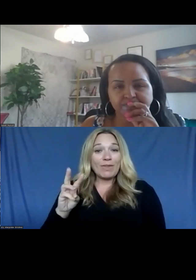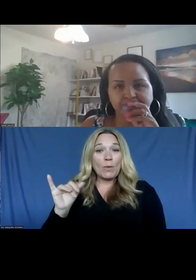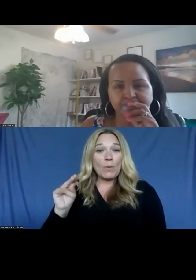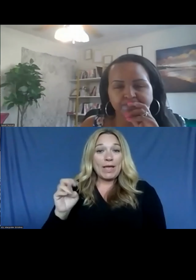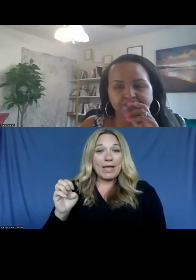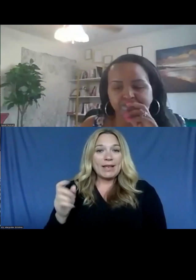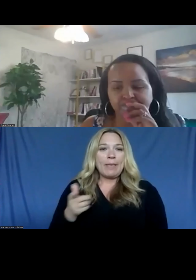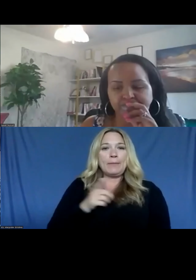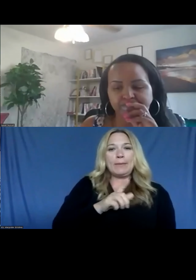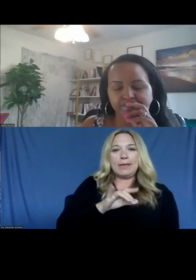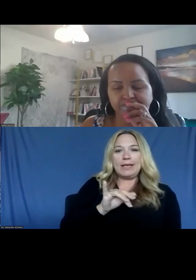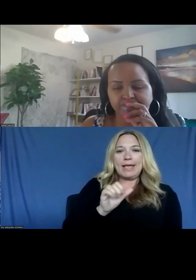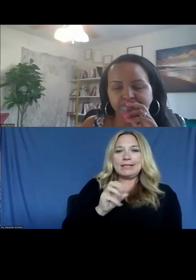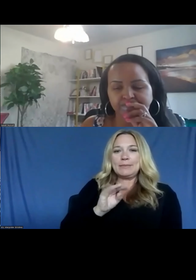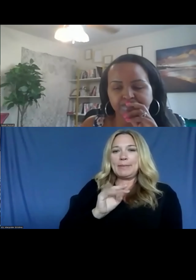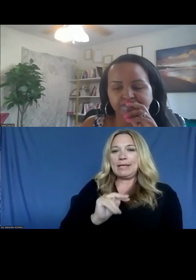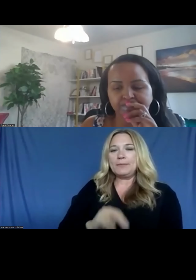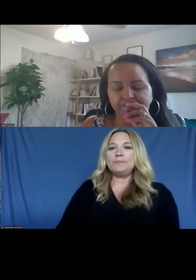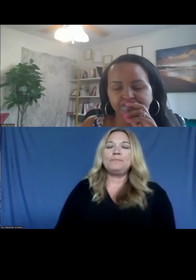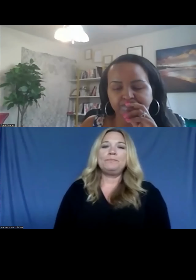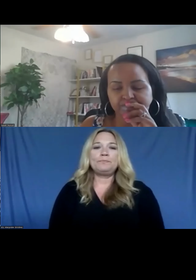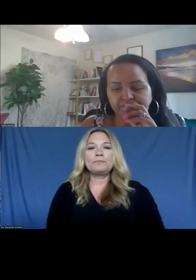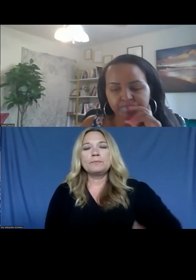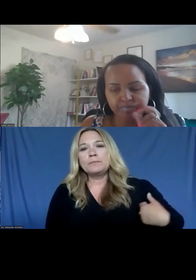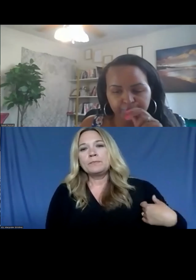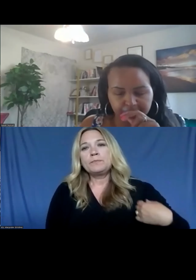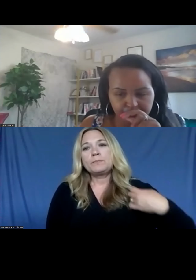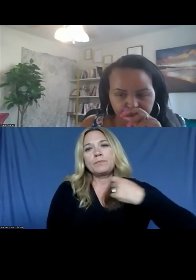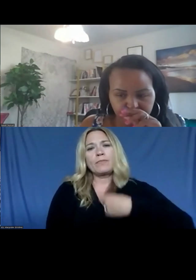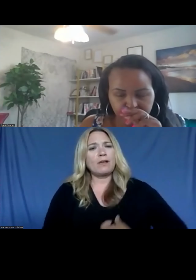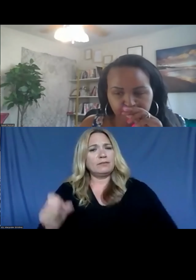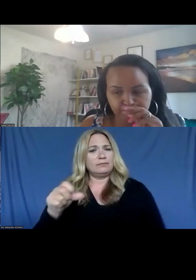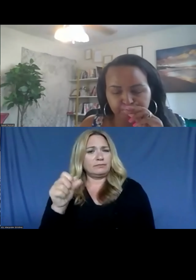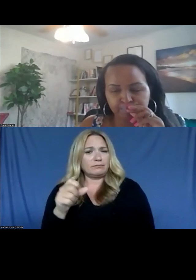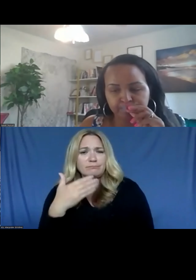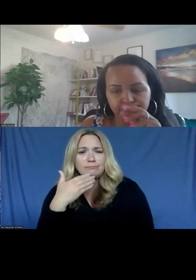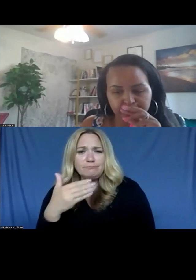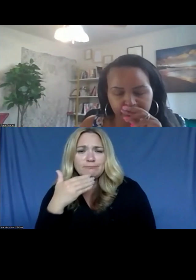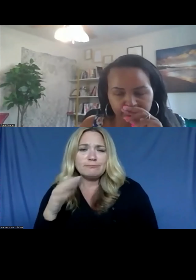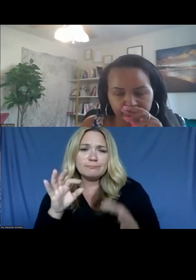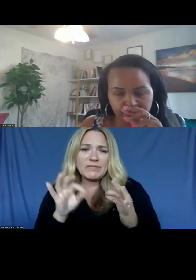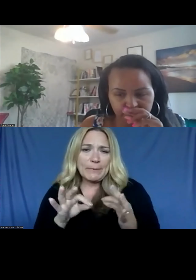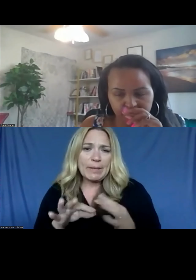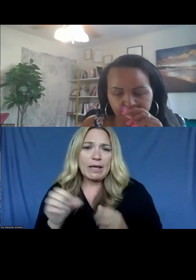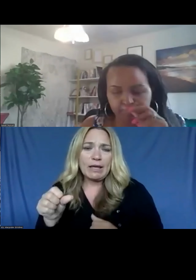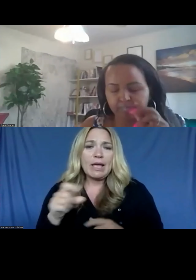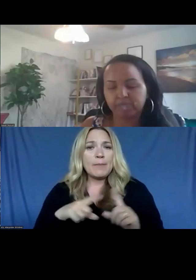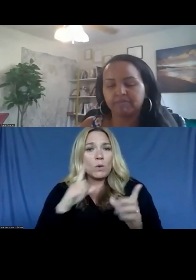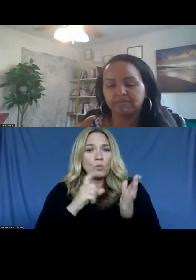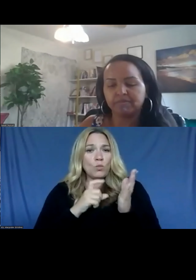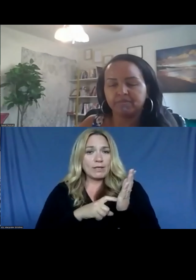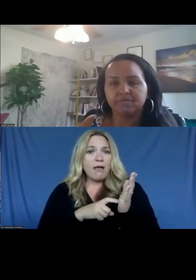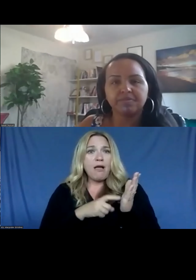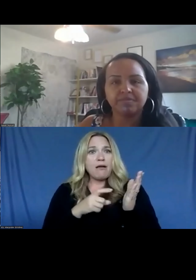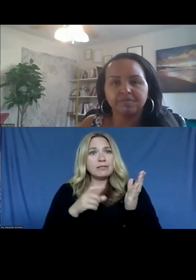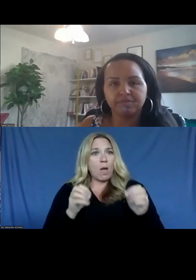Yasmin. Yeah, and really great feedback from everybody. But I think, again, recognizing the opportunity